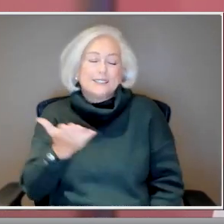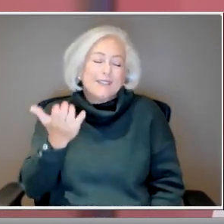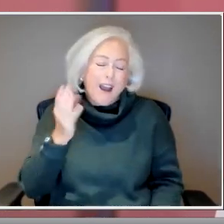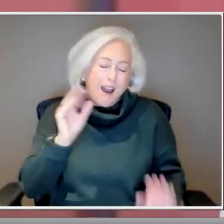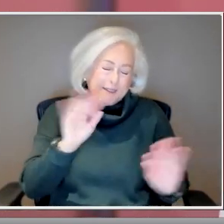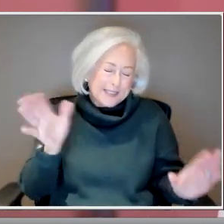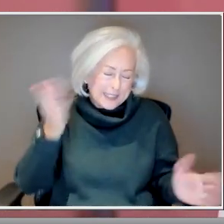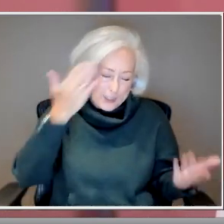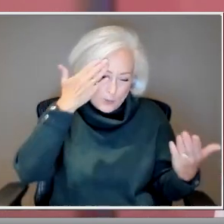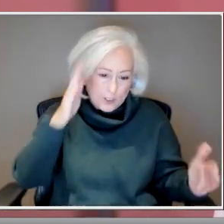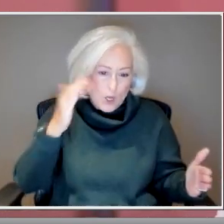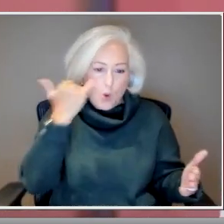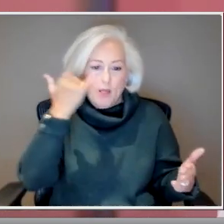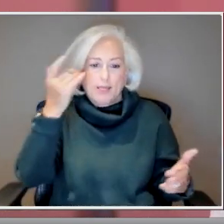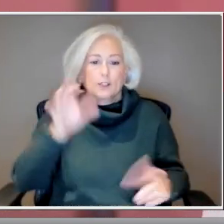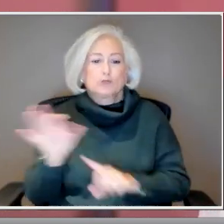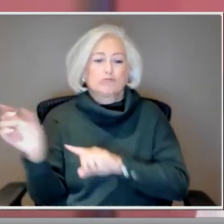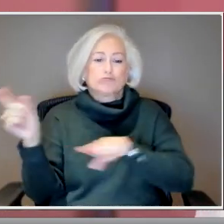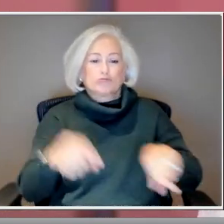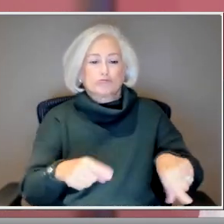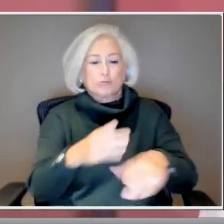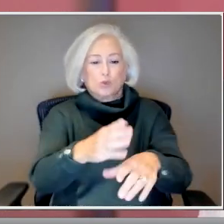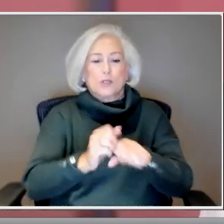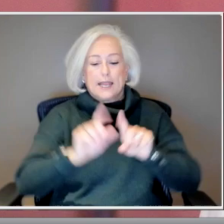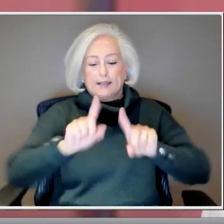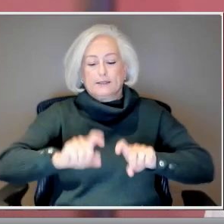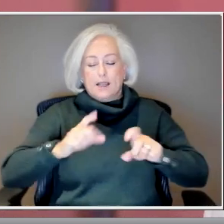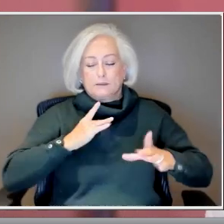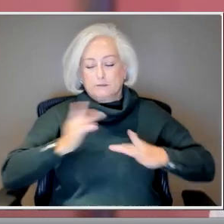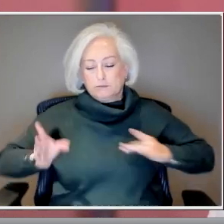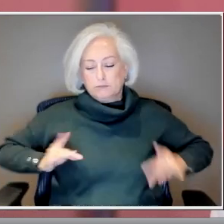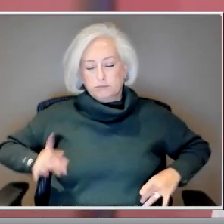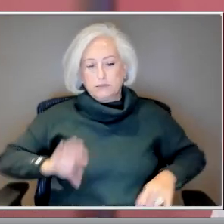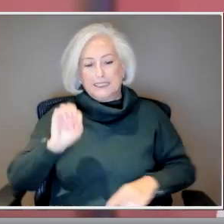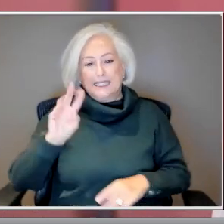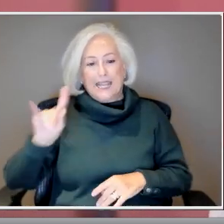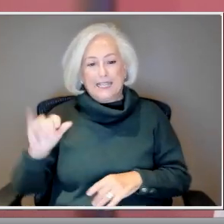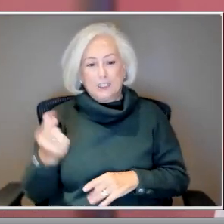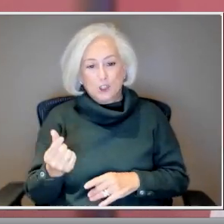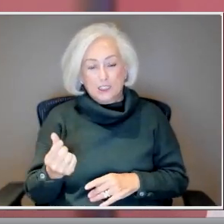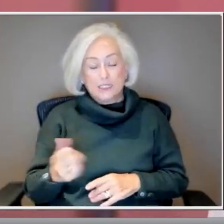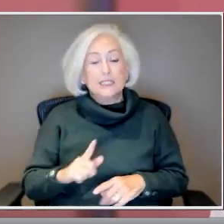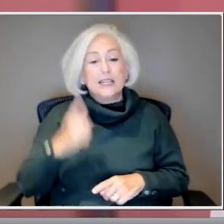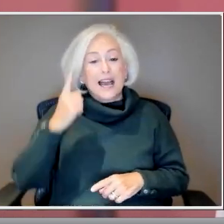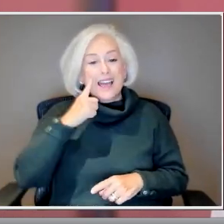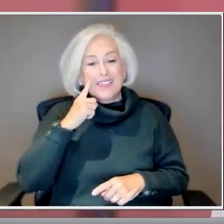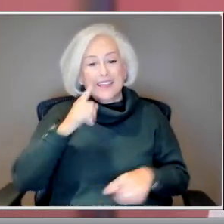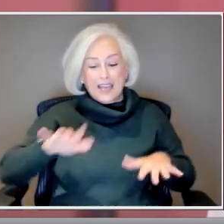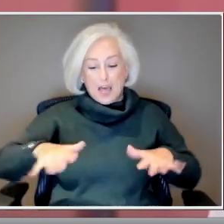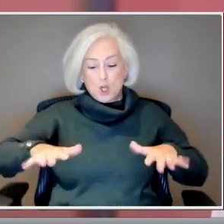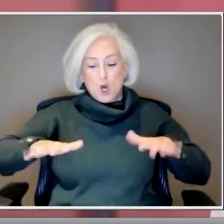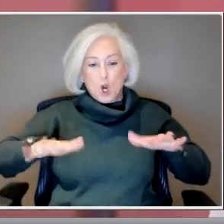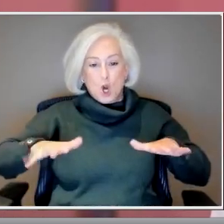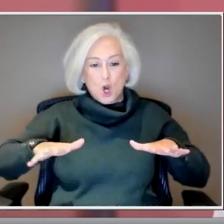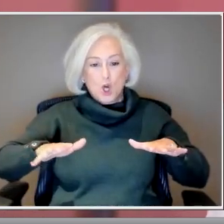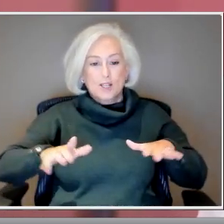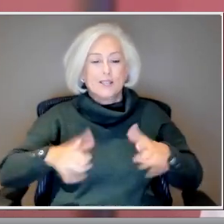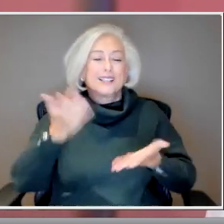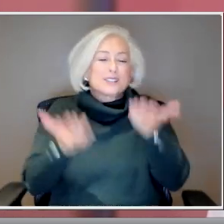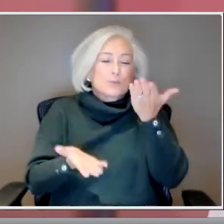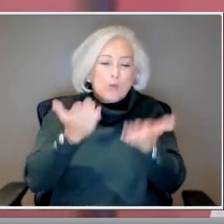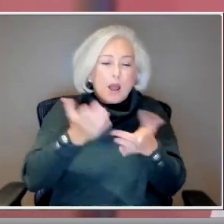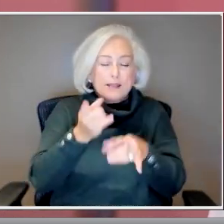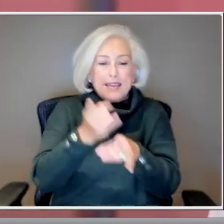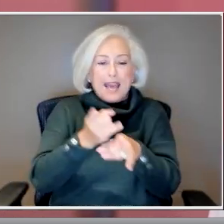came in and got an EKG. Right. I think the shaking hands is part of the sort of mild alcohol withdrawal, the quote hangover that you would